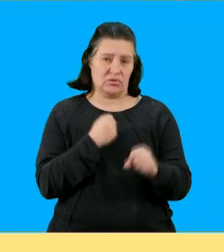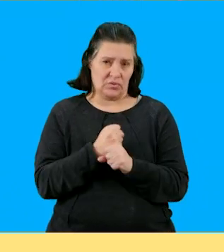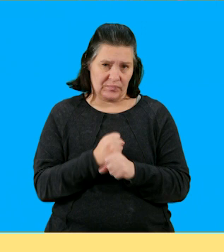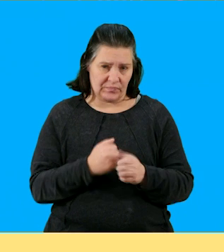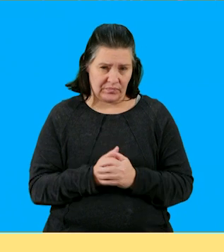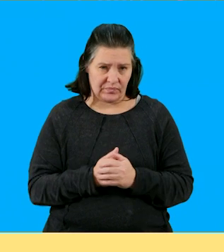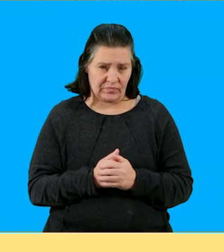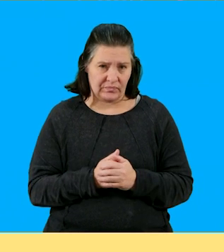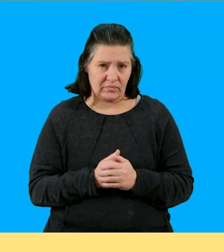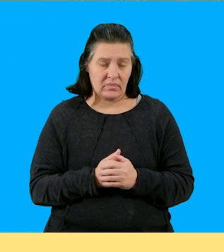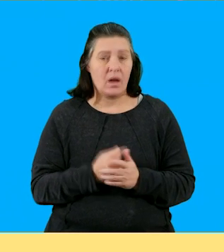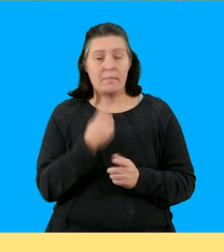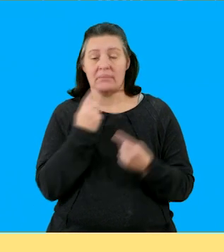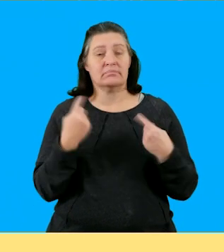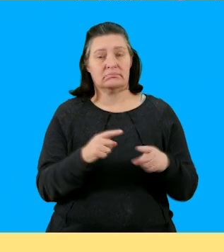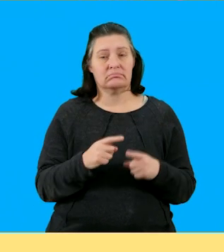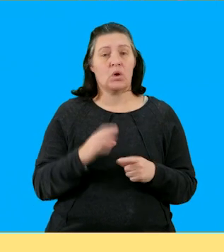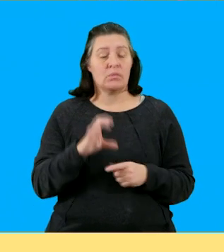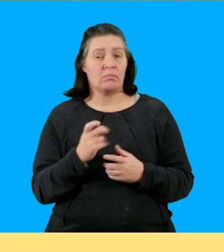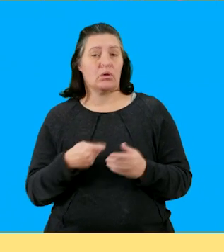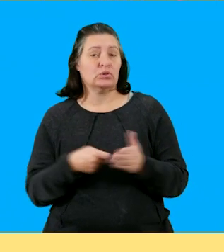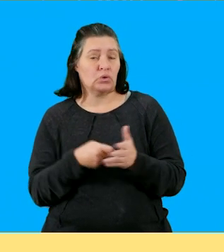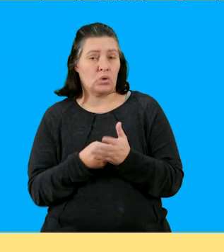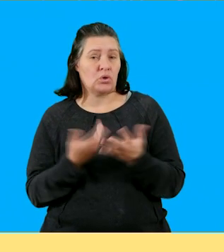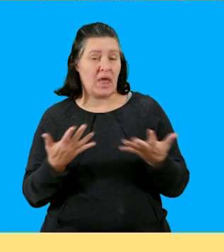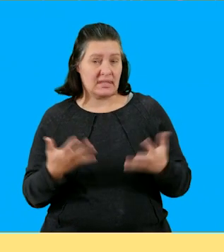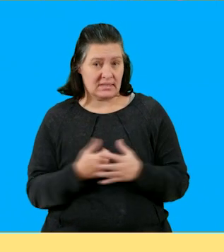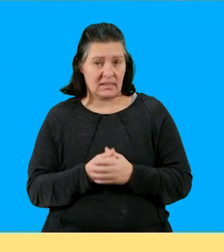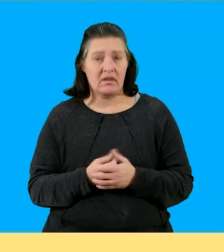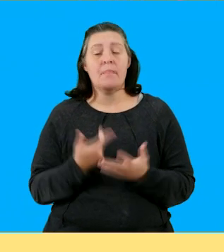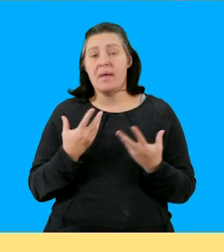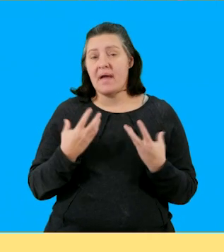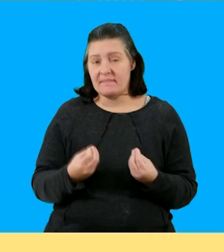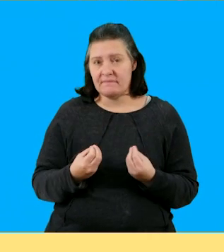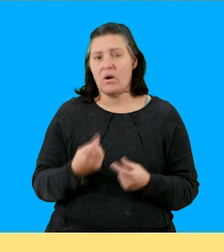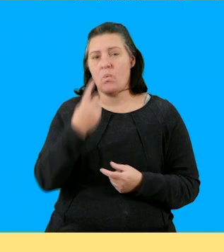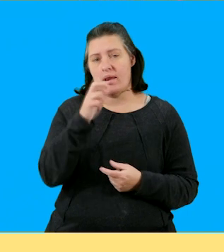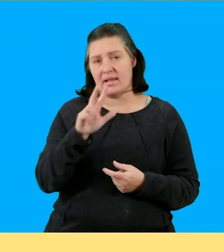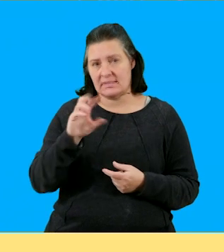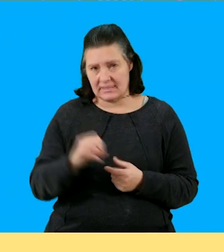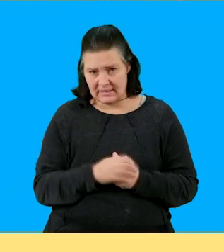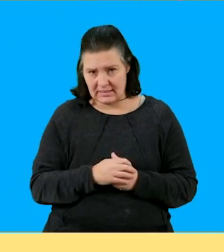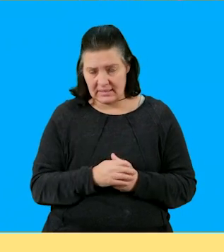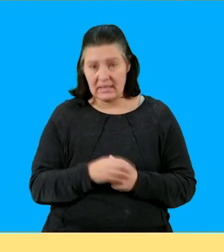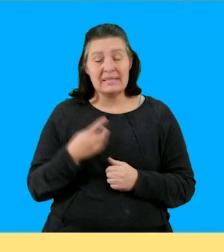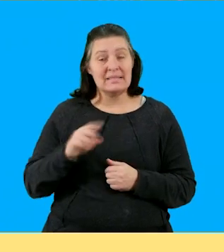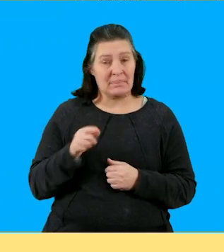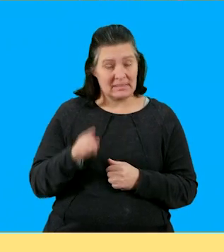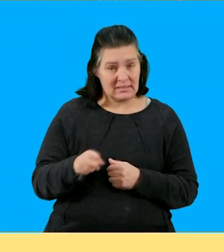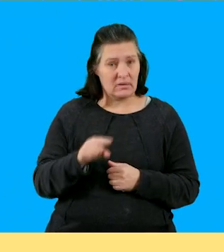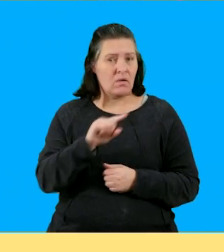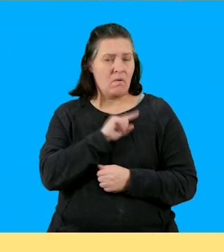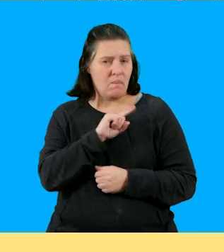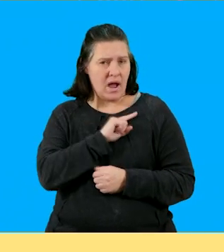financial year. When I come to my consumable stores on hand, I then have 180. I'll debit